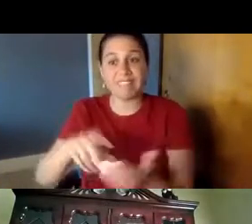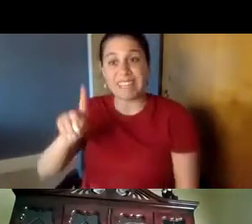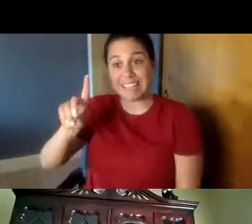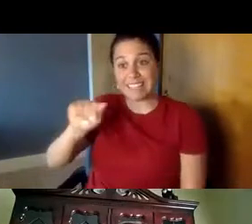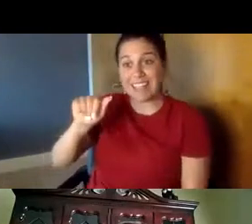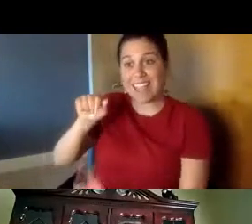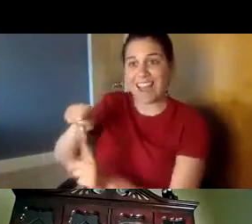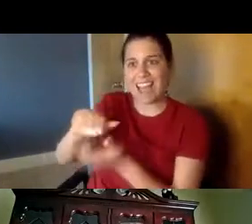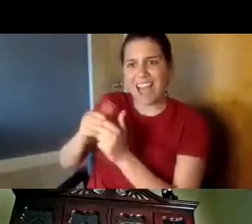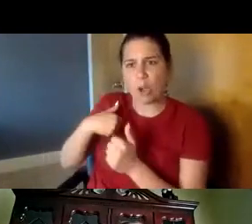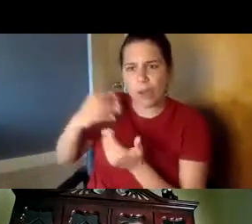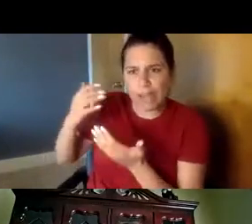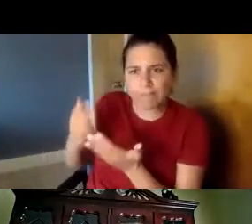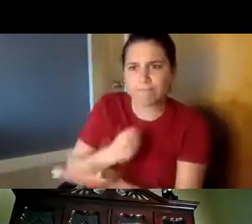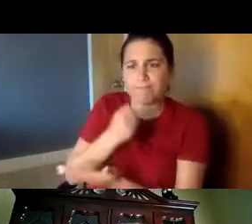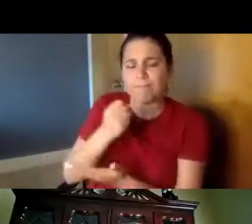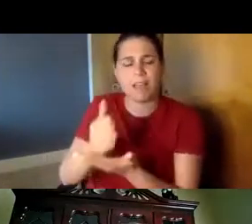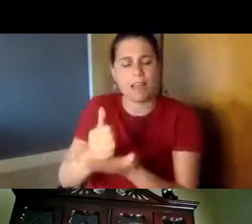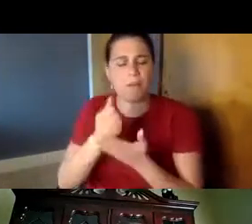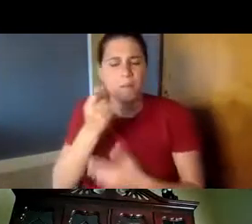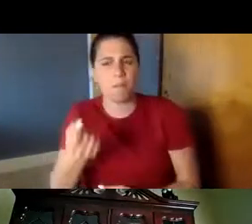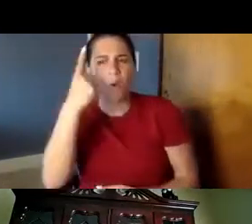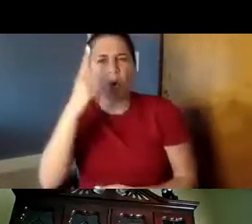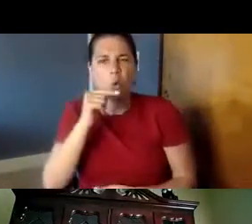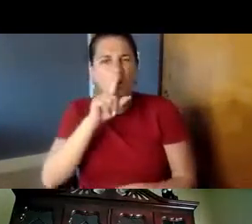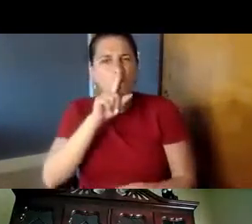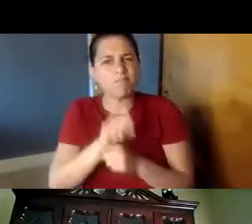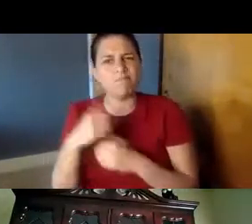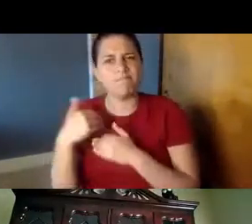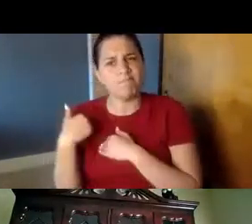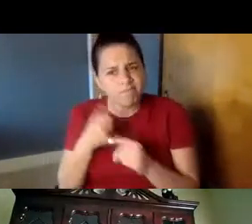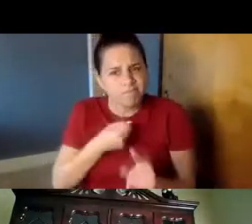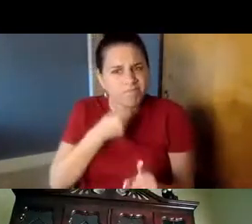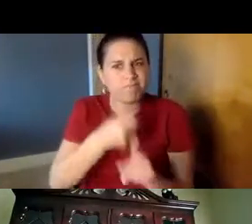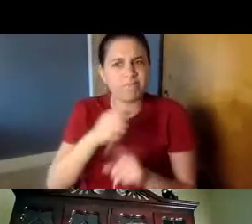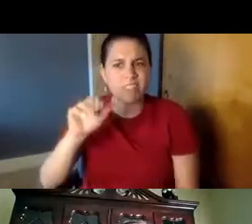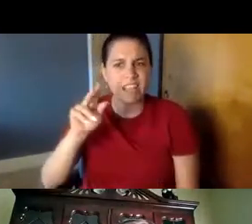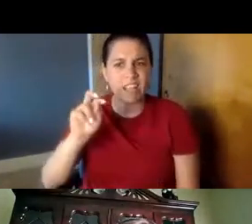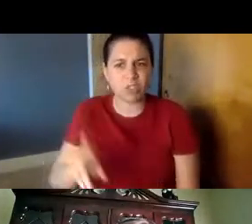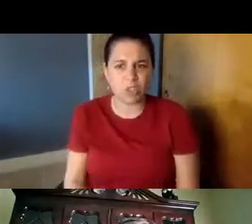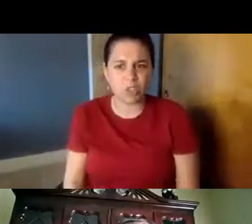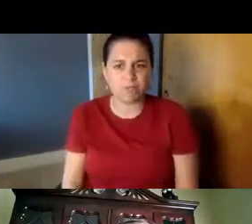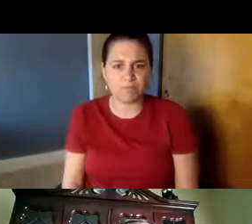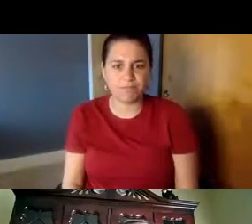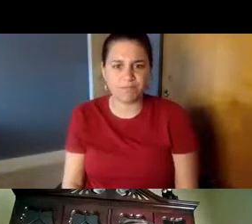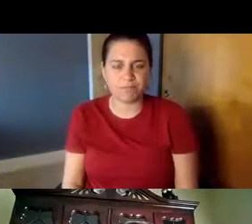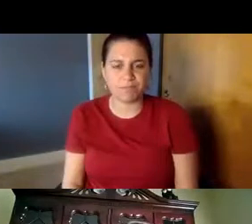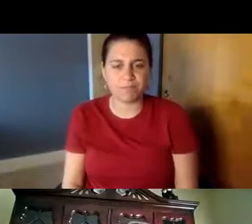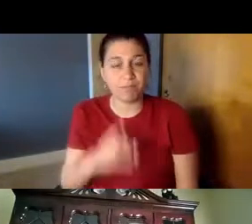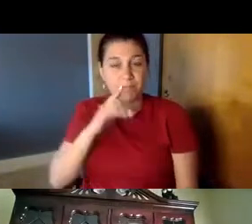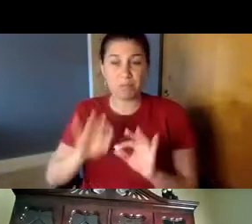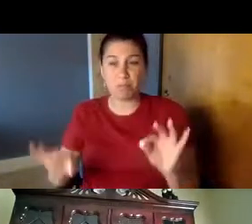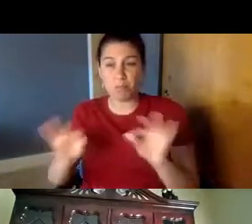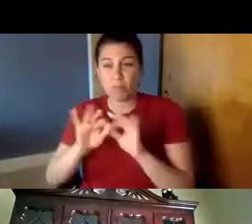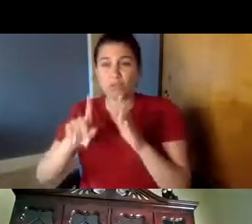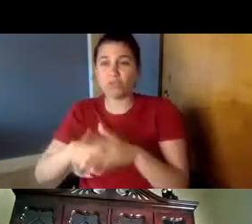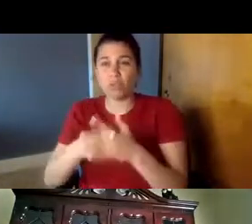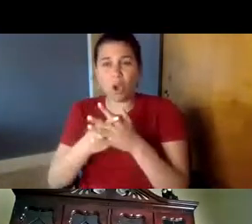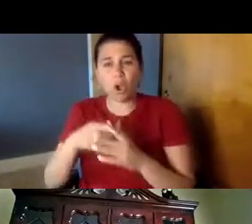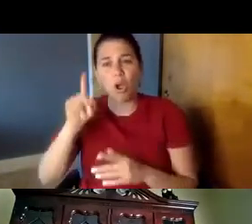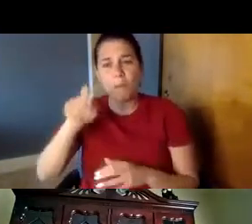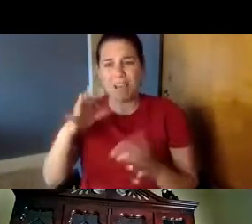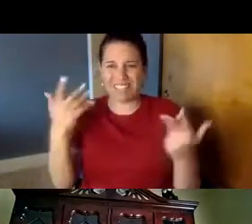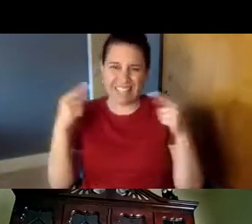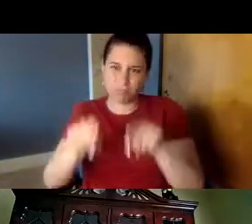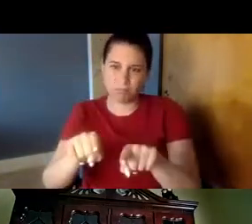better understand who bears the burden of cancer. And I think it's important to start out by saying we need to align